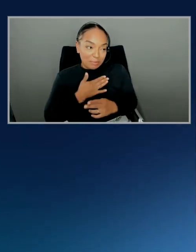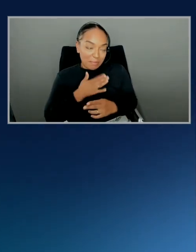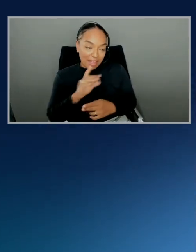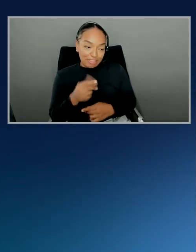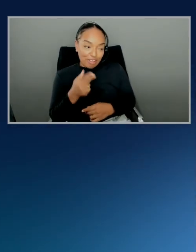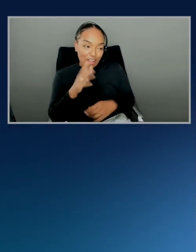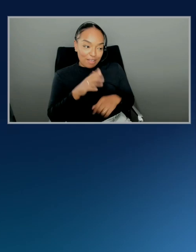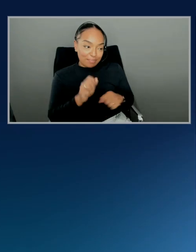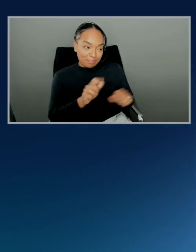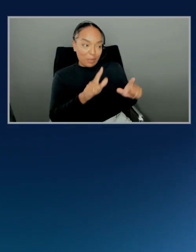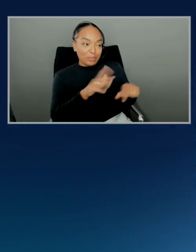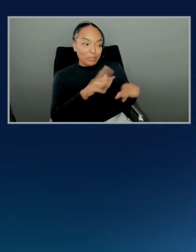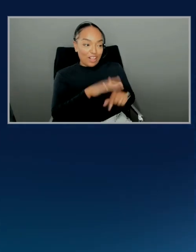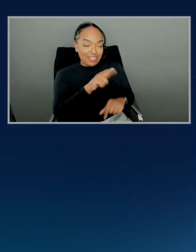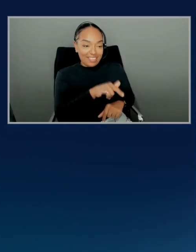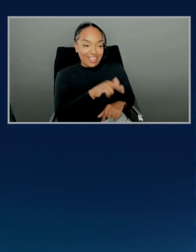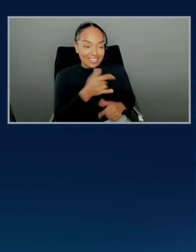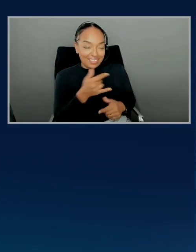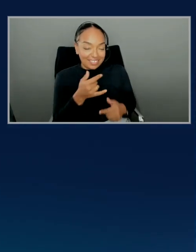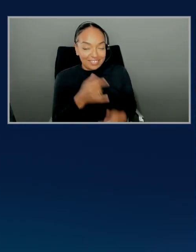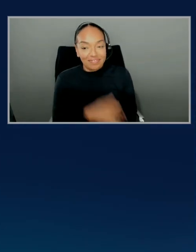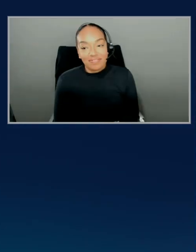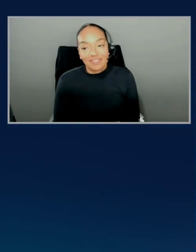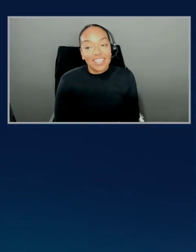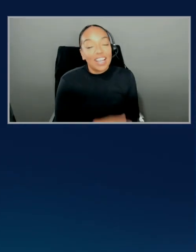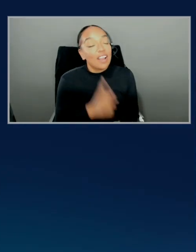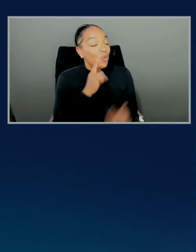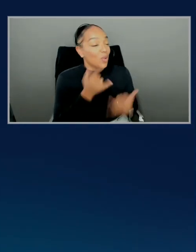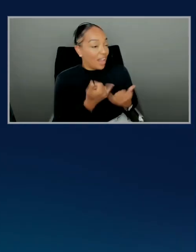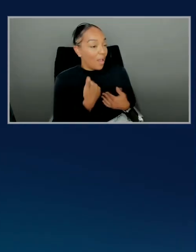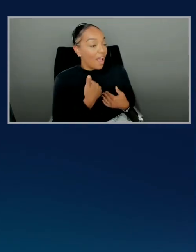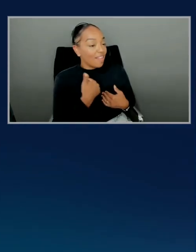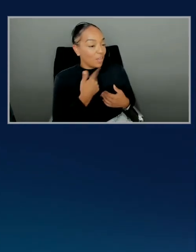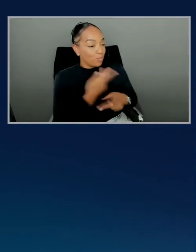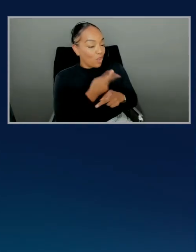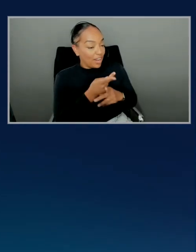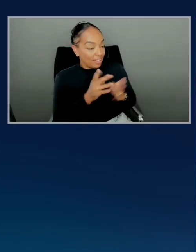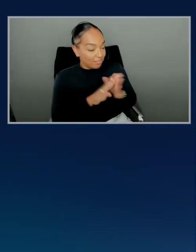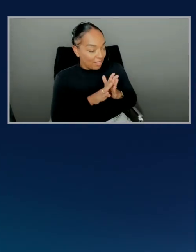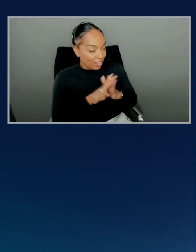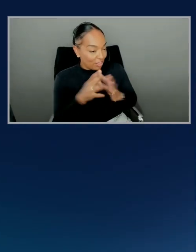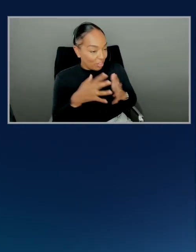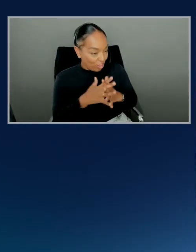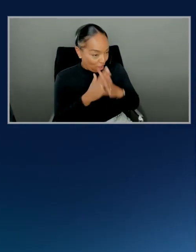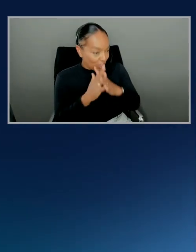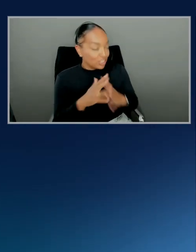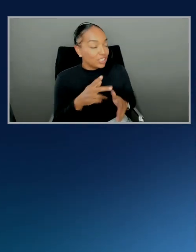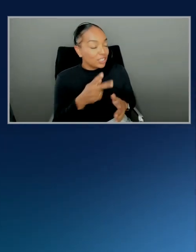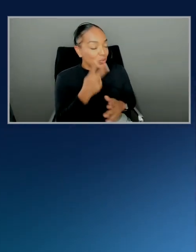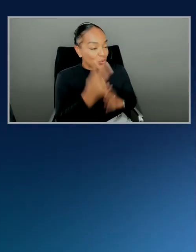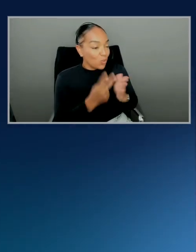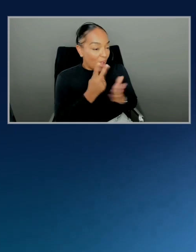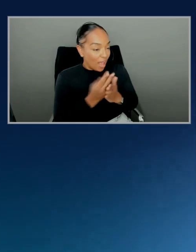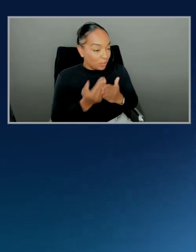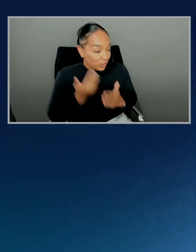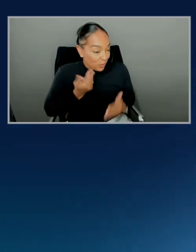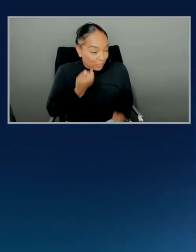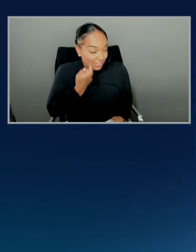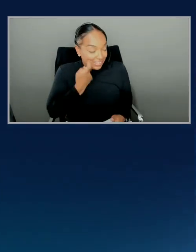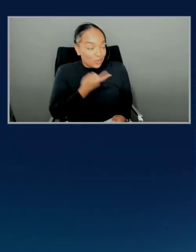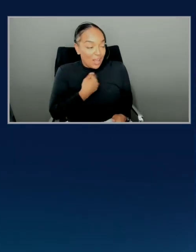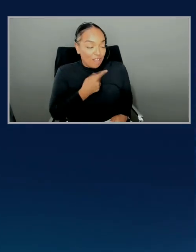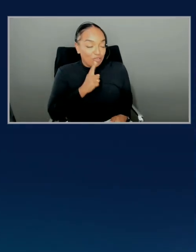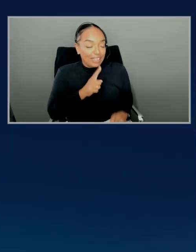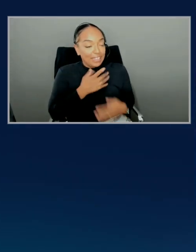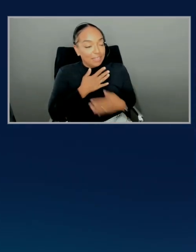But in the meantime, we do have a product launch. It launched 2 hours ago. You've had a really pleasant, easy, relaxing